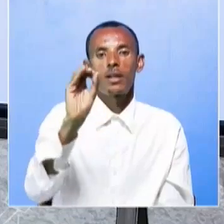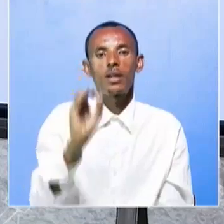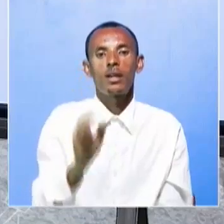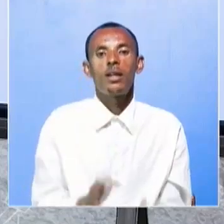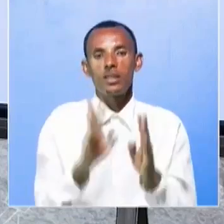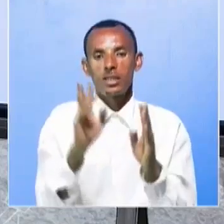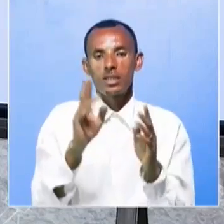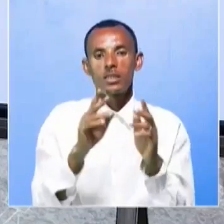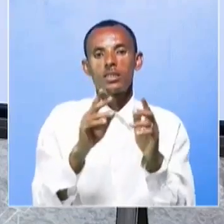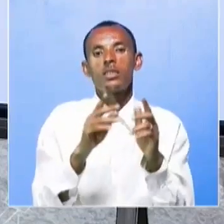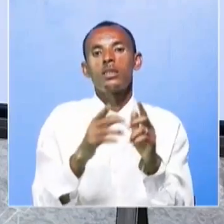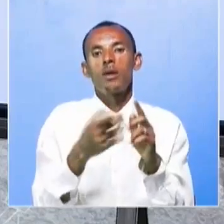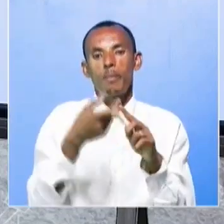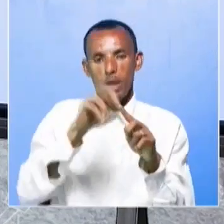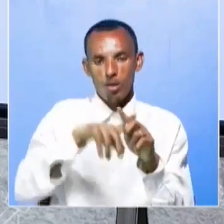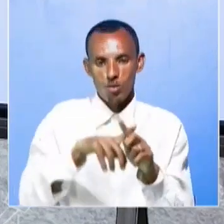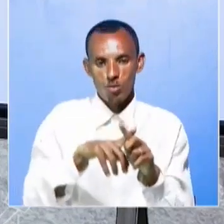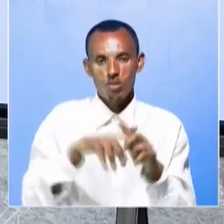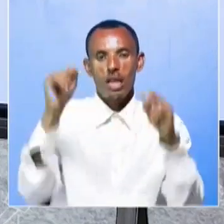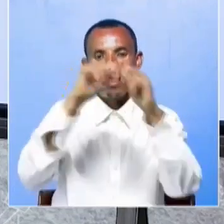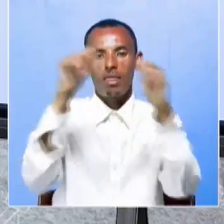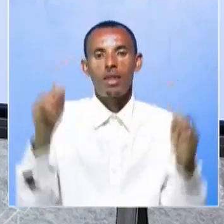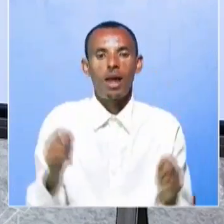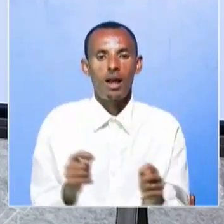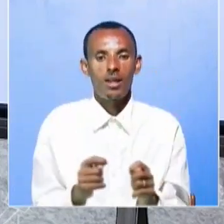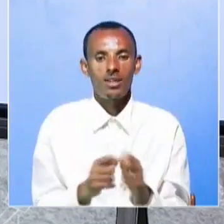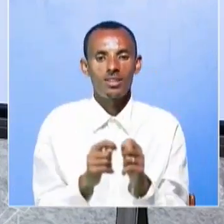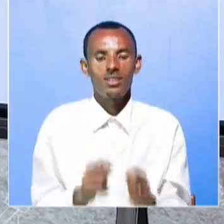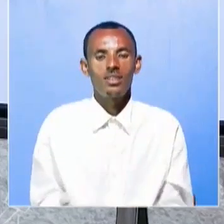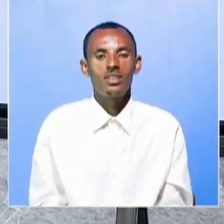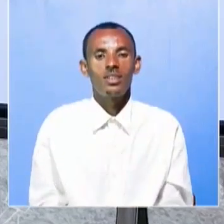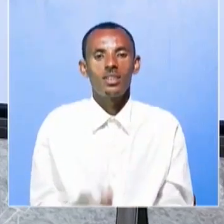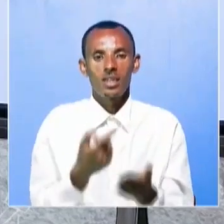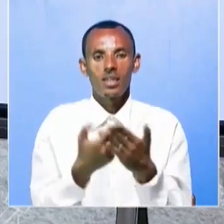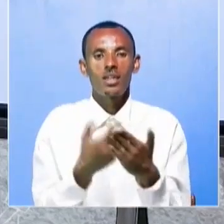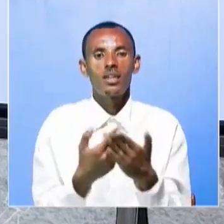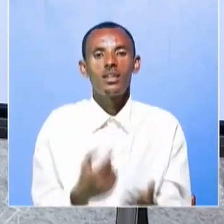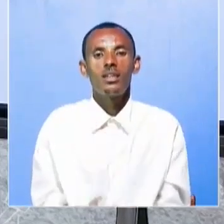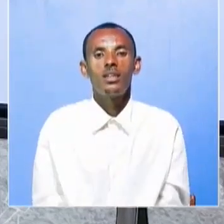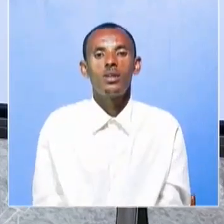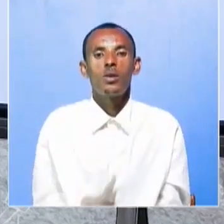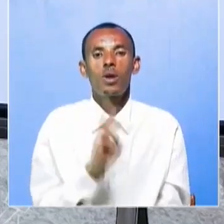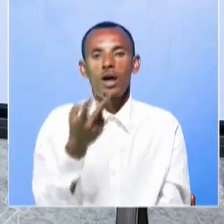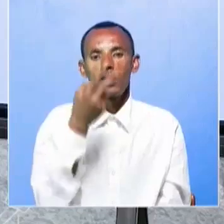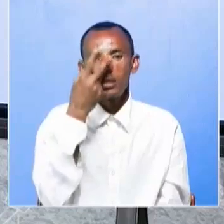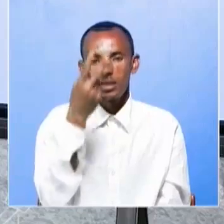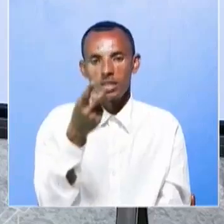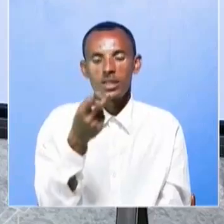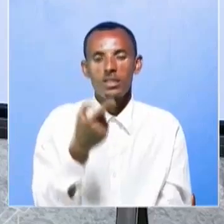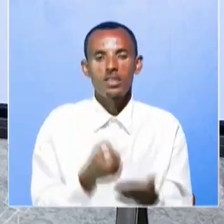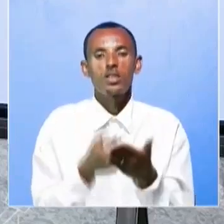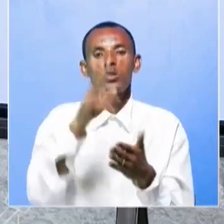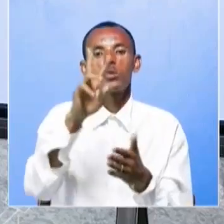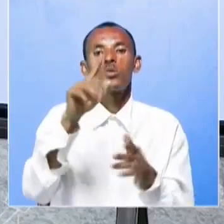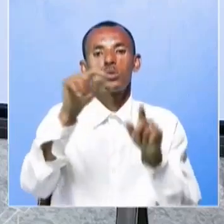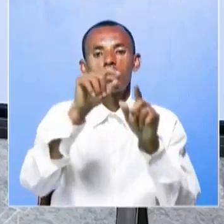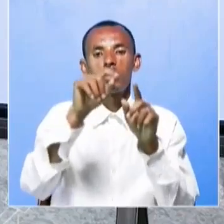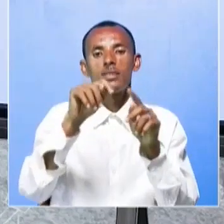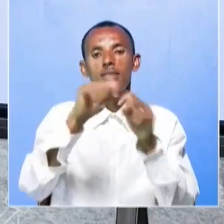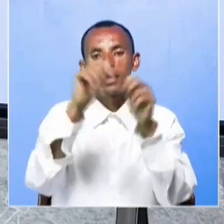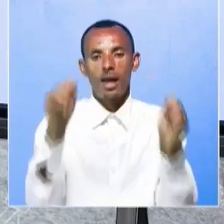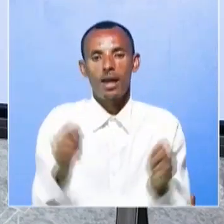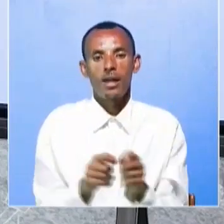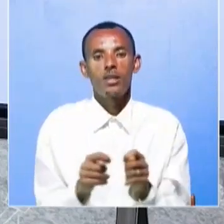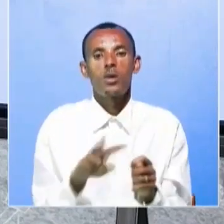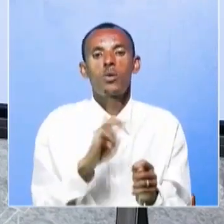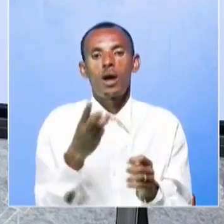go back to the triangles. Here we are considering these two triangles, and